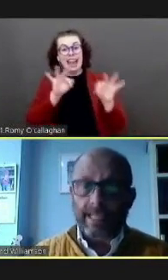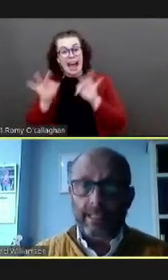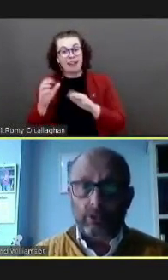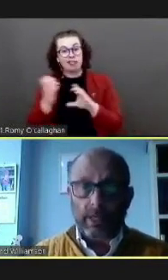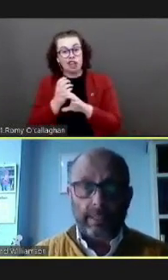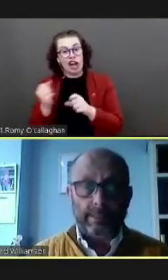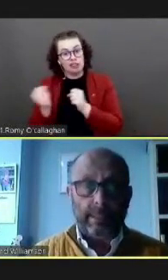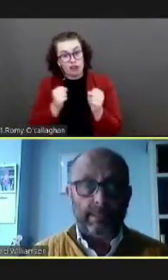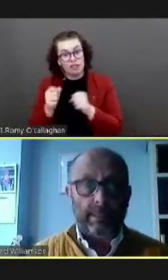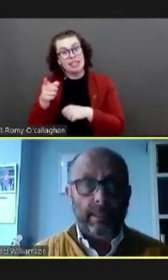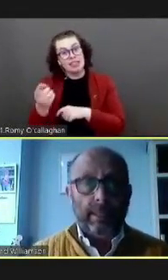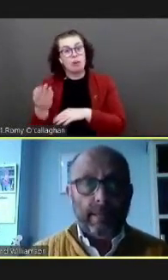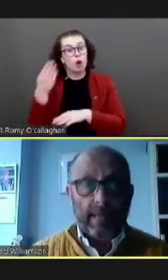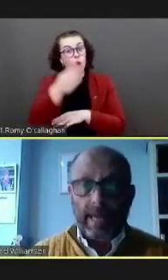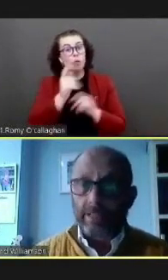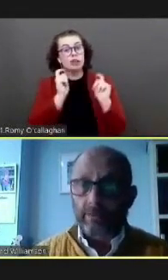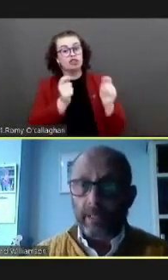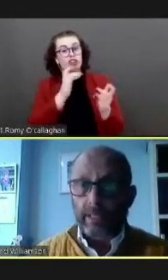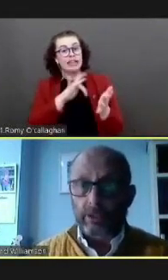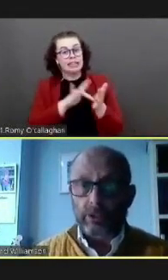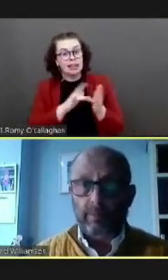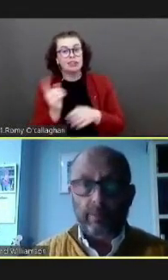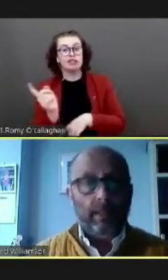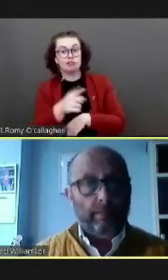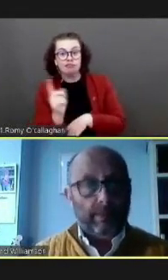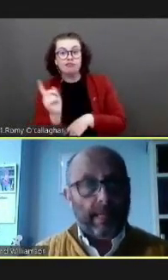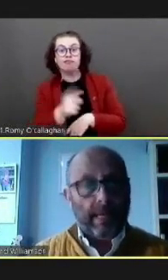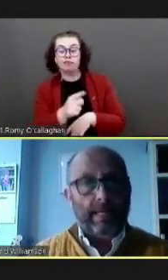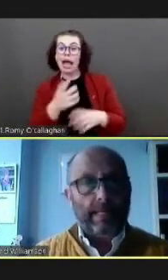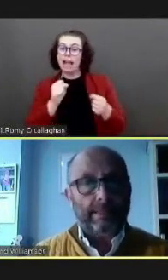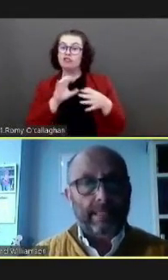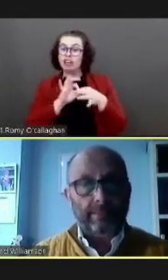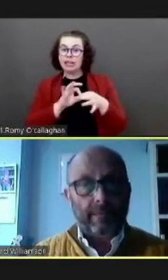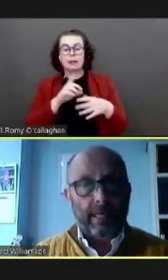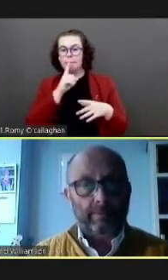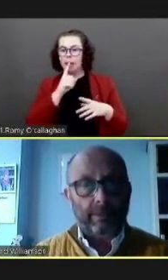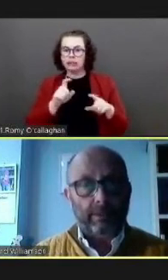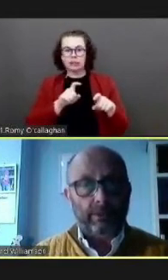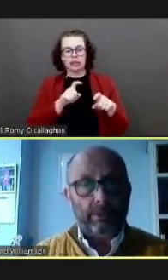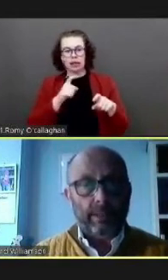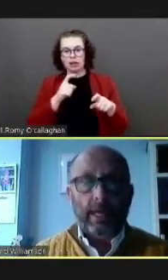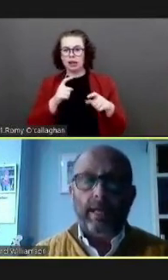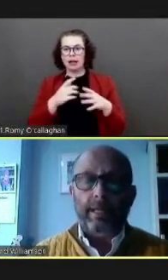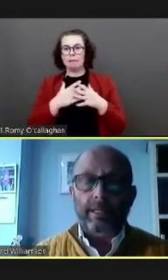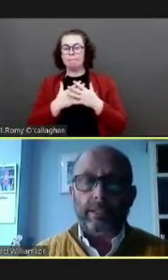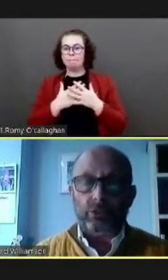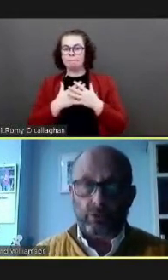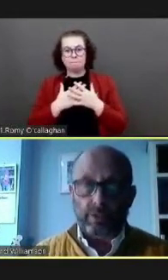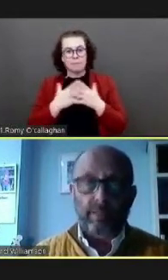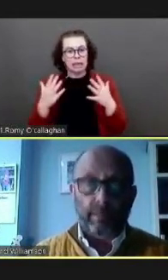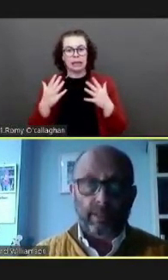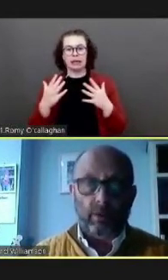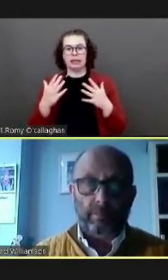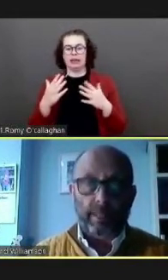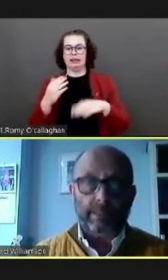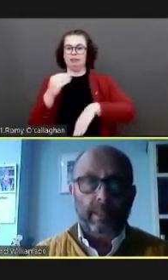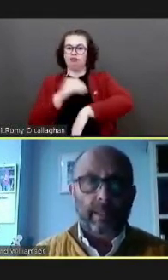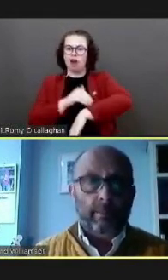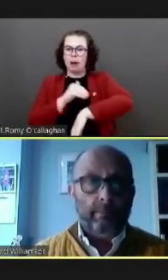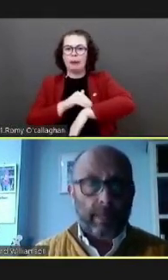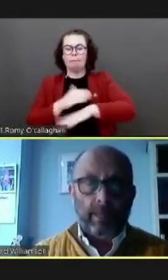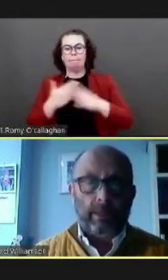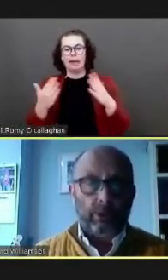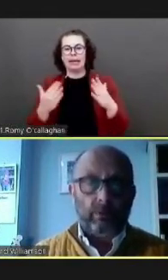They were attending a training center. They had a relationship, but they had excessive cannabis use and an extremely